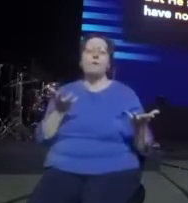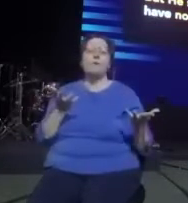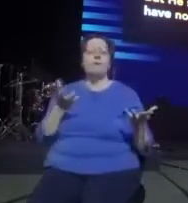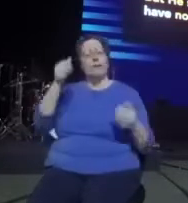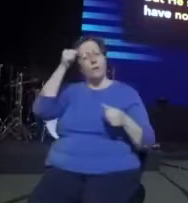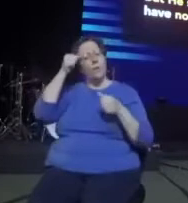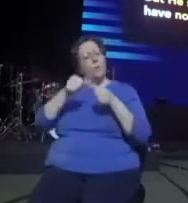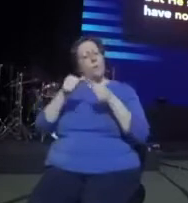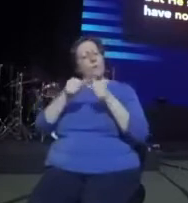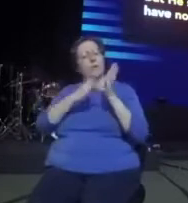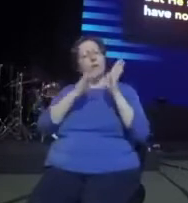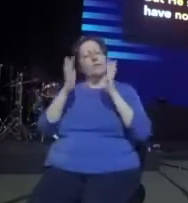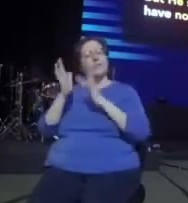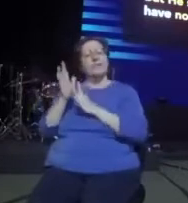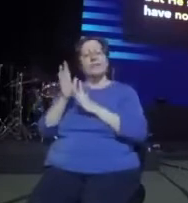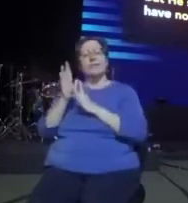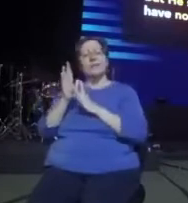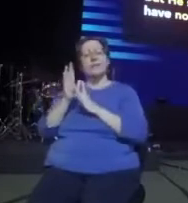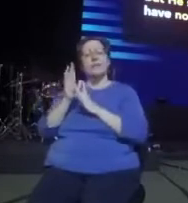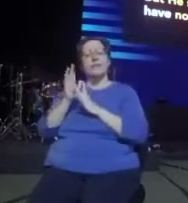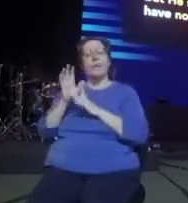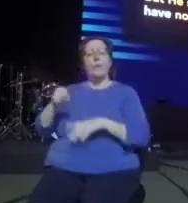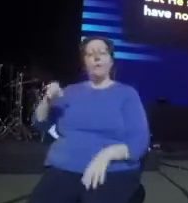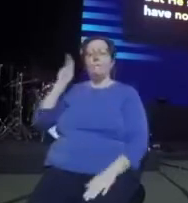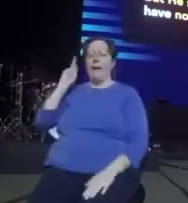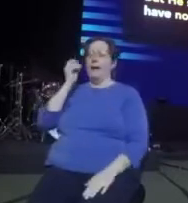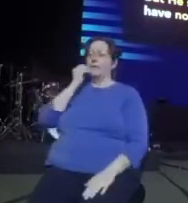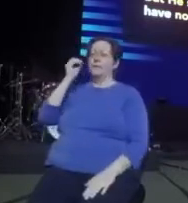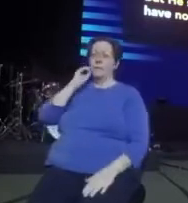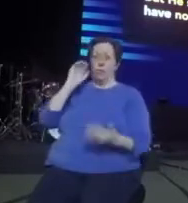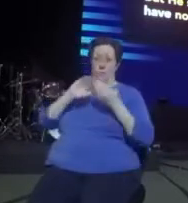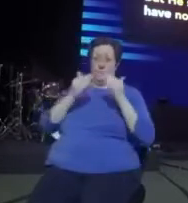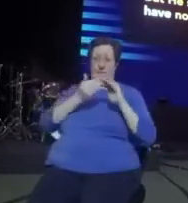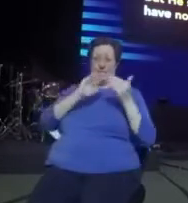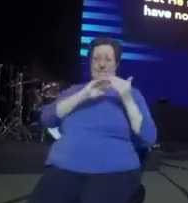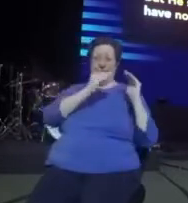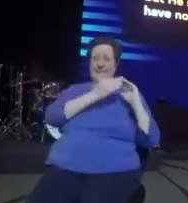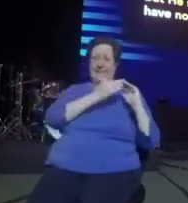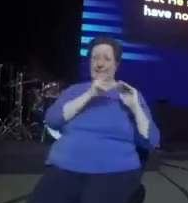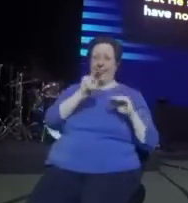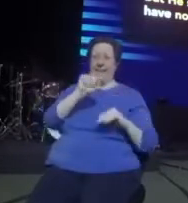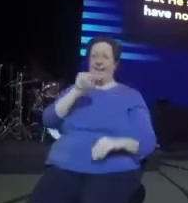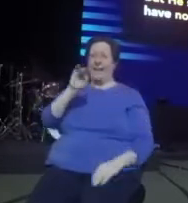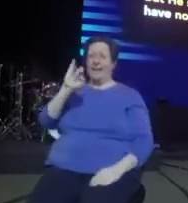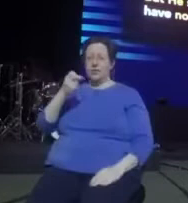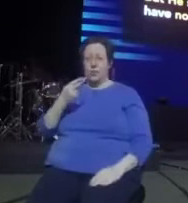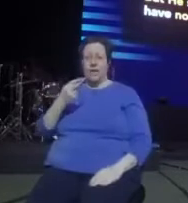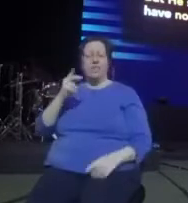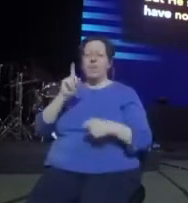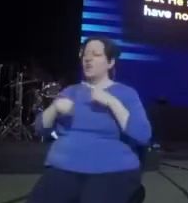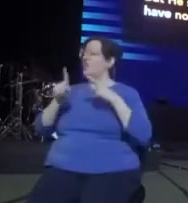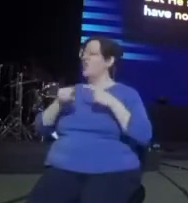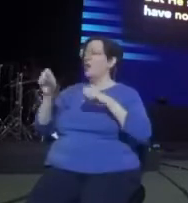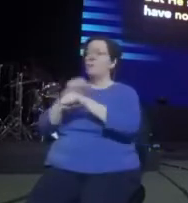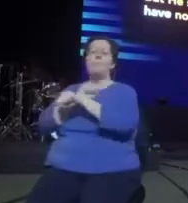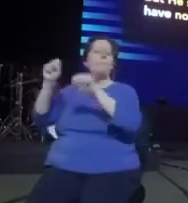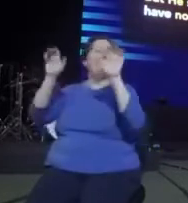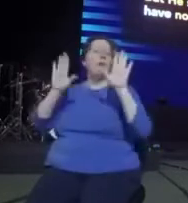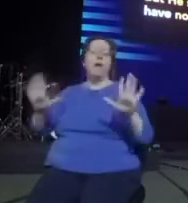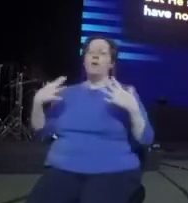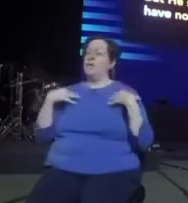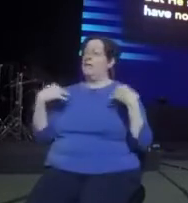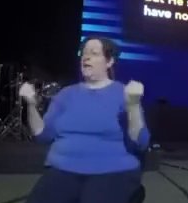remember when Jesus went back to his own hometown and the Bible says that he could not do any